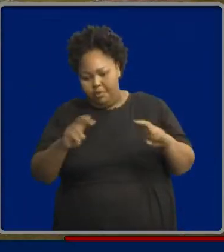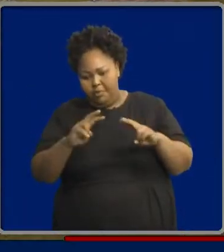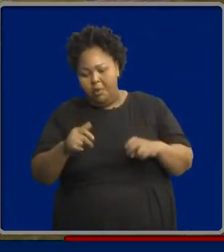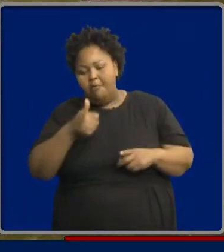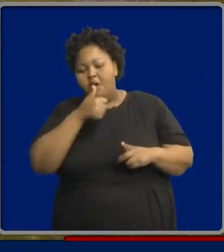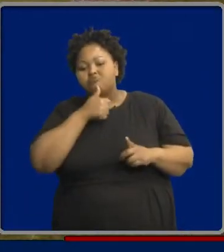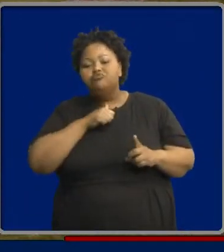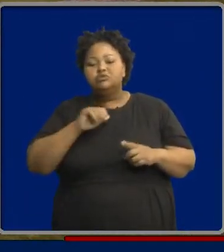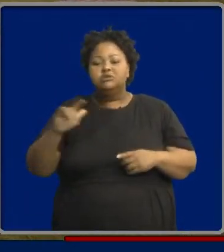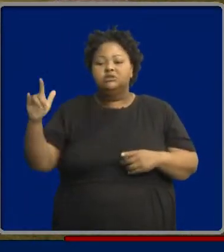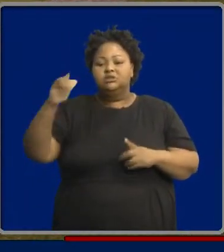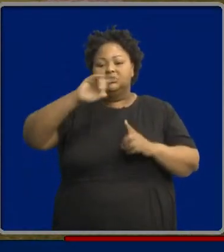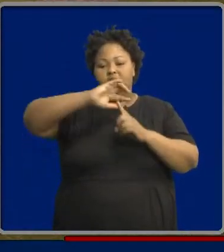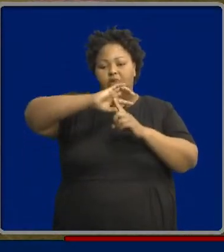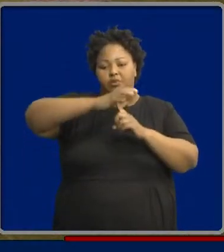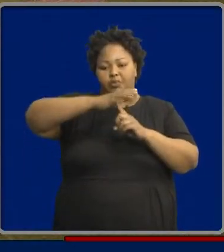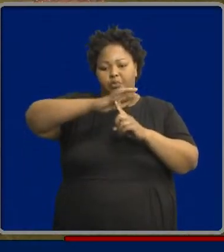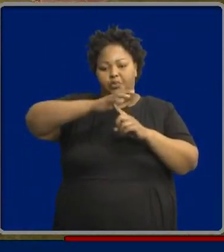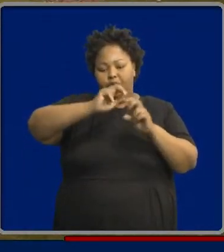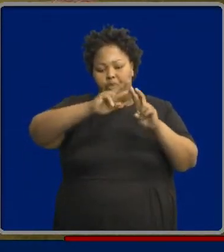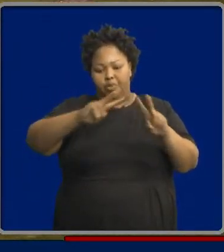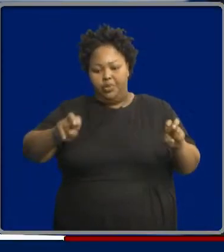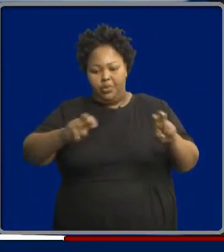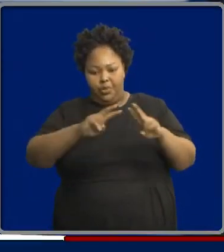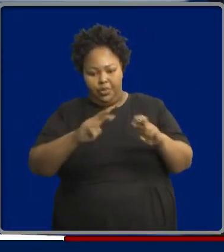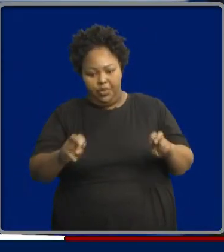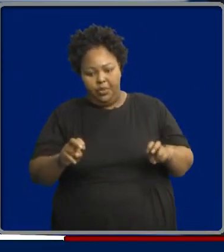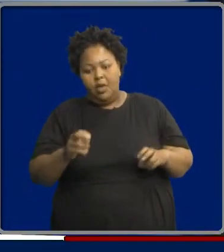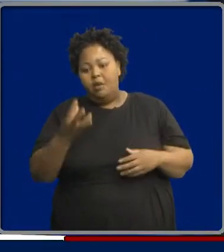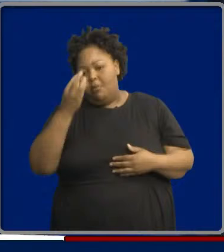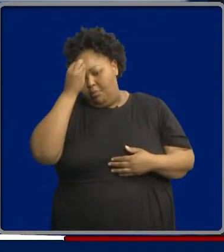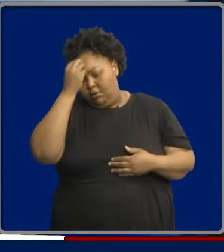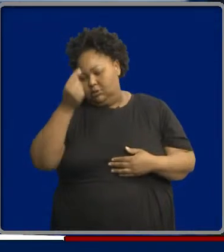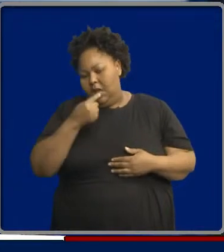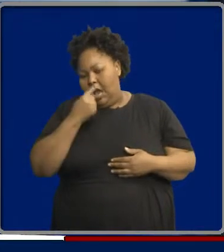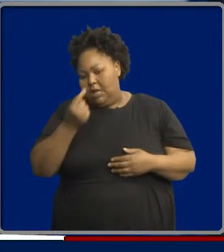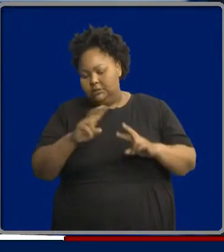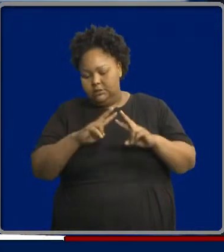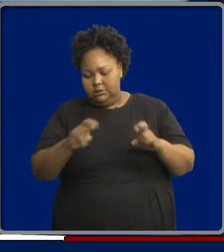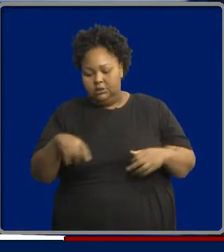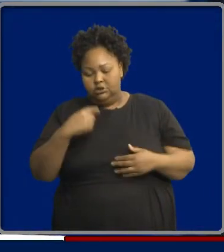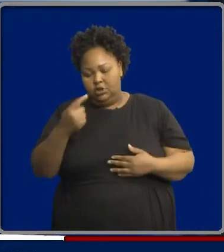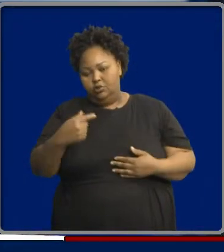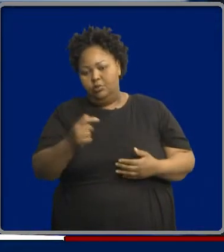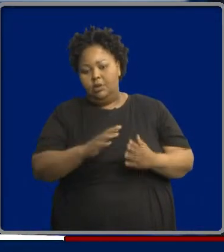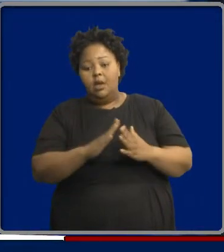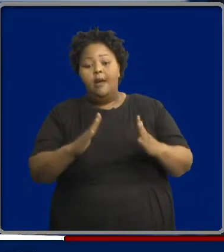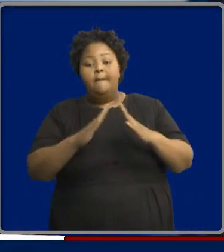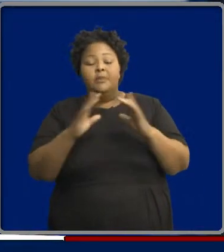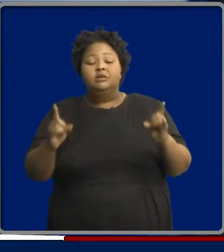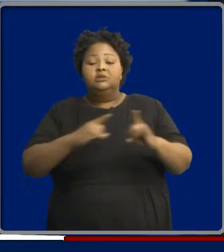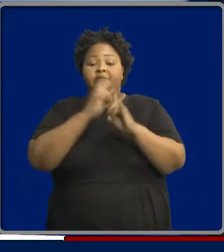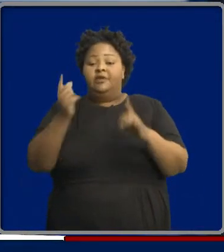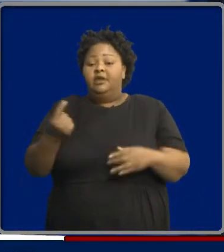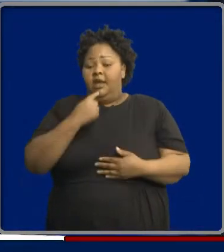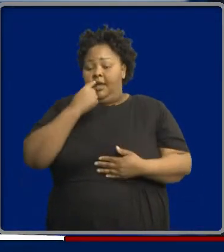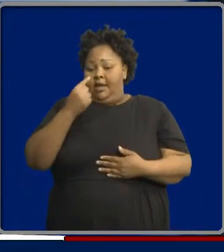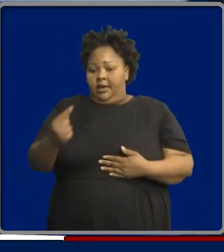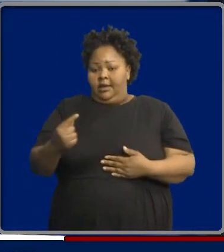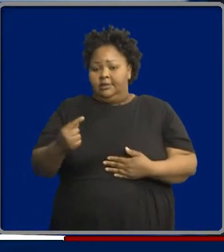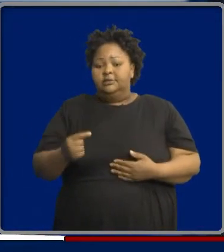Reporting Mkiani Msibi, Malolocha. The Ministry of Health says despite a decline of 10%